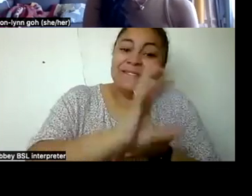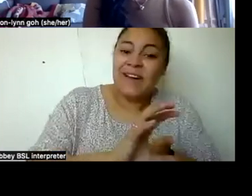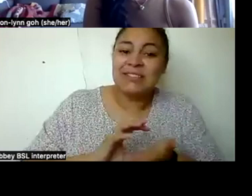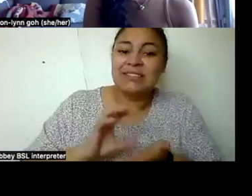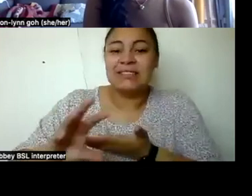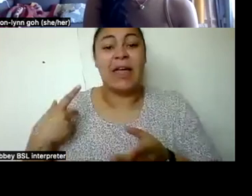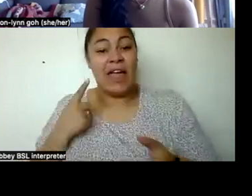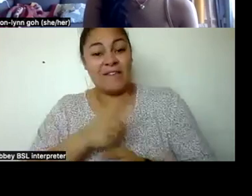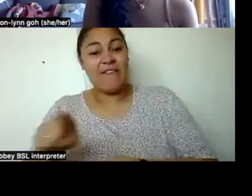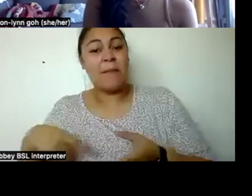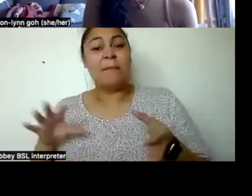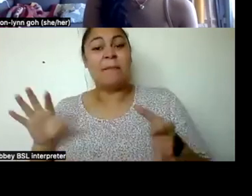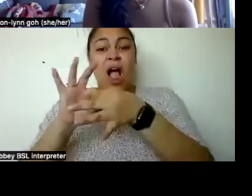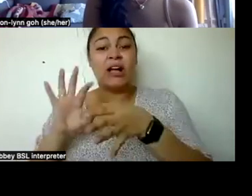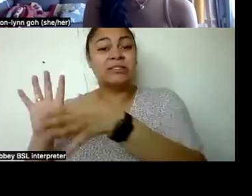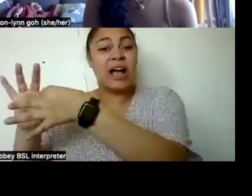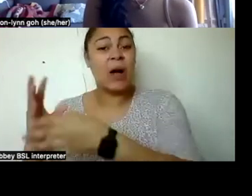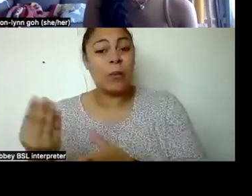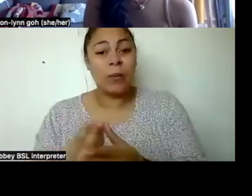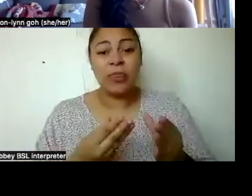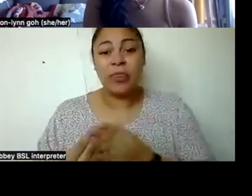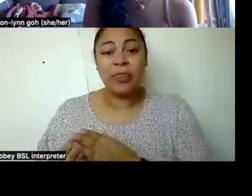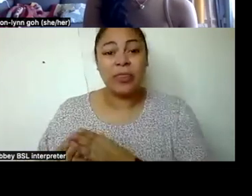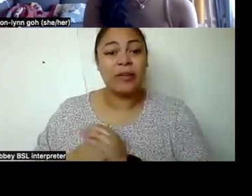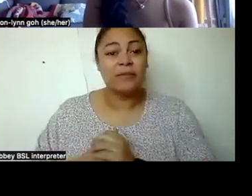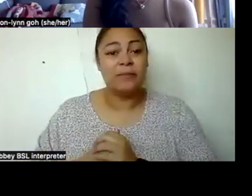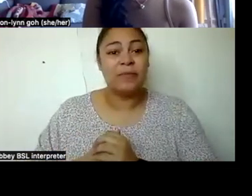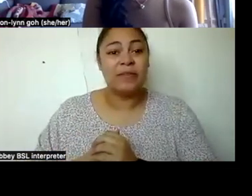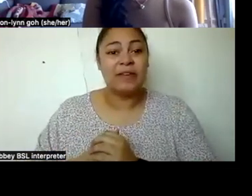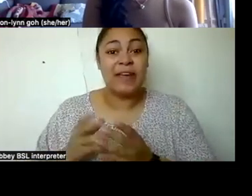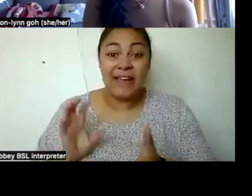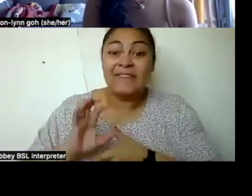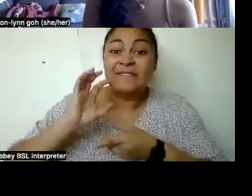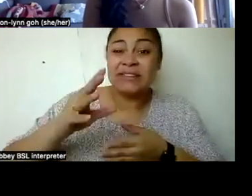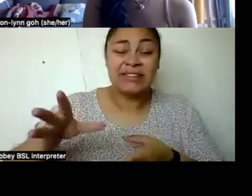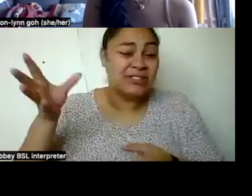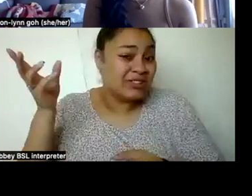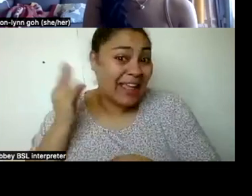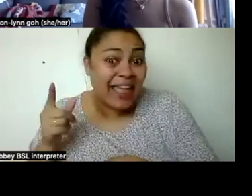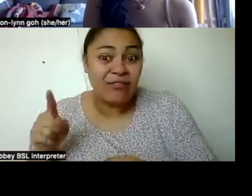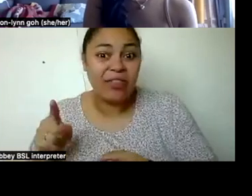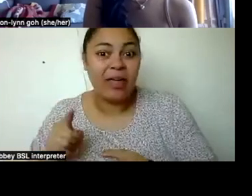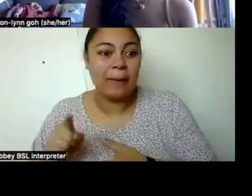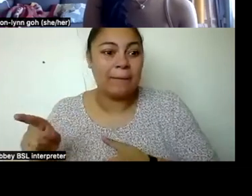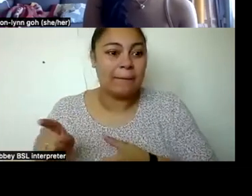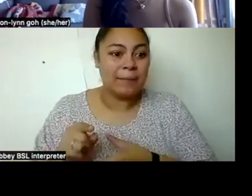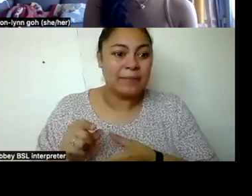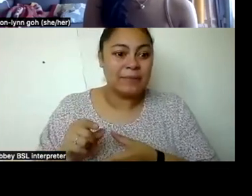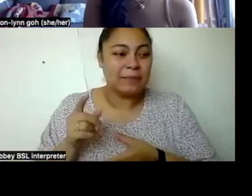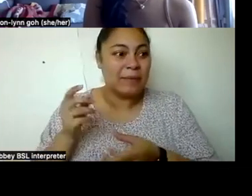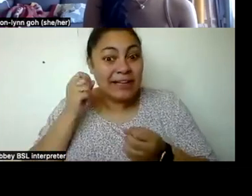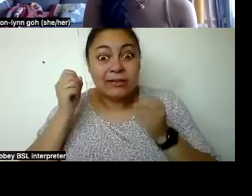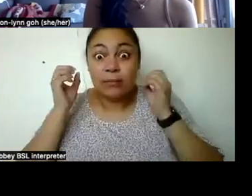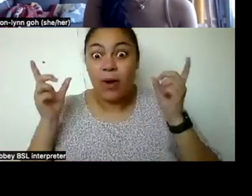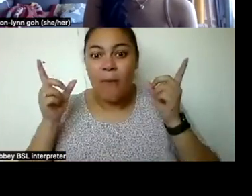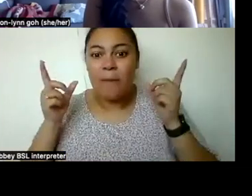impossible, but even if it's just invest a small part of my brain or invest in just hearing them. I think that's the big thing. My ears have been opened,